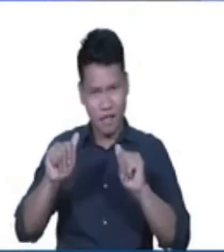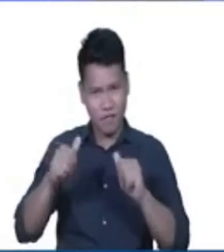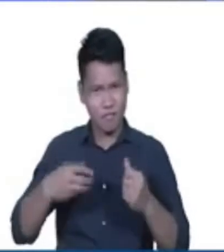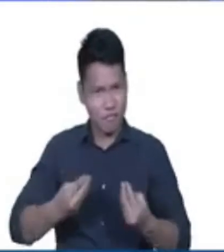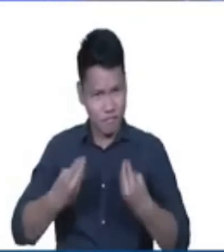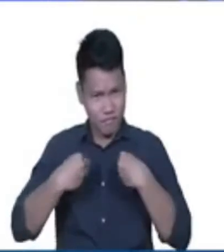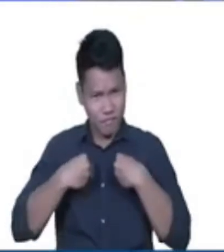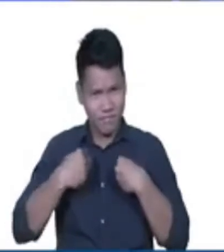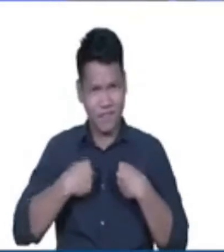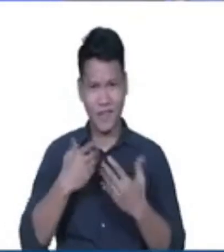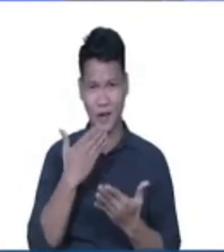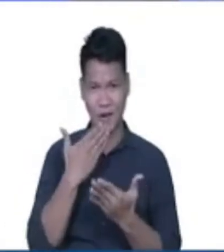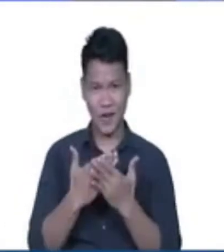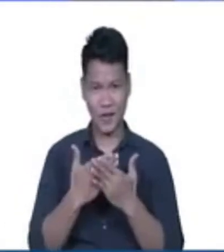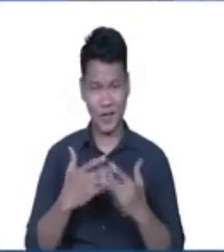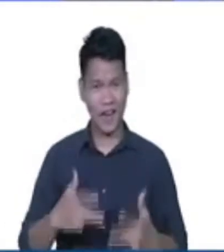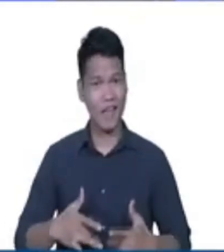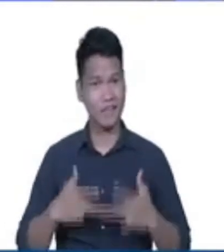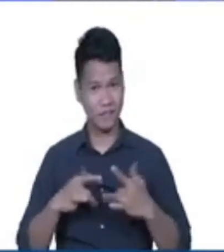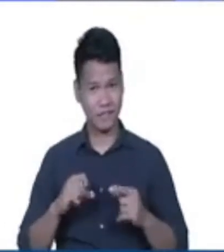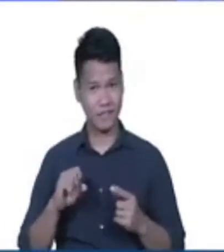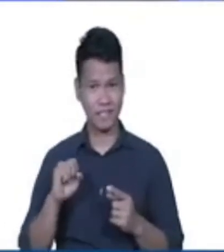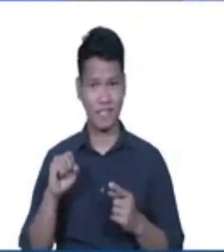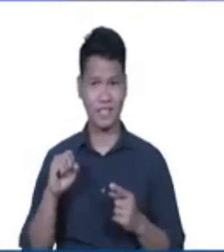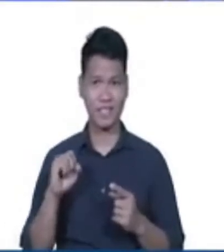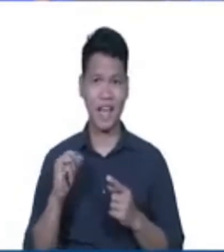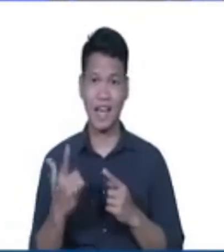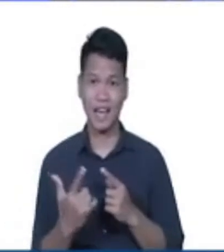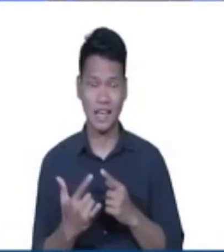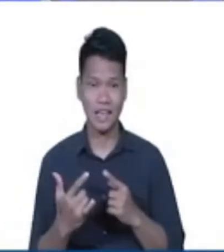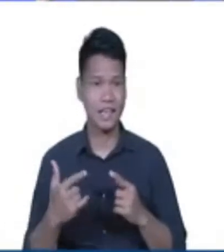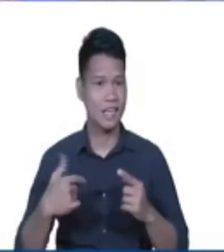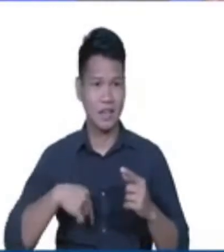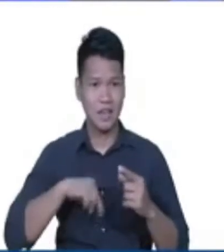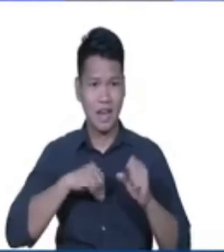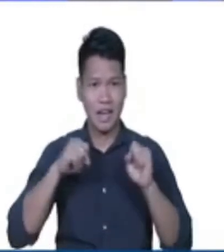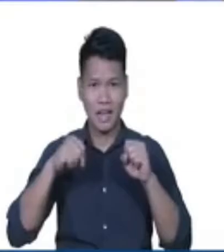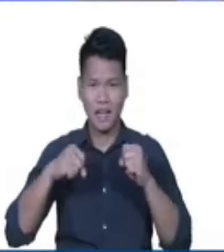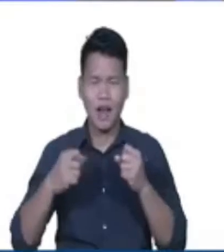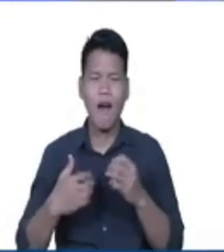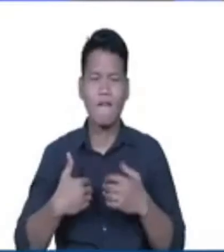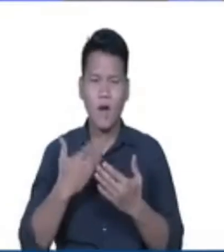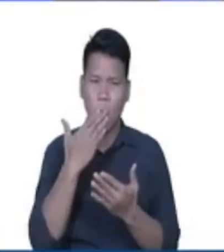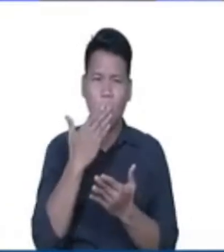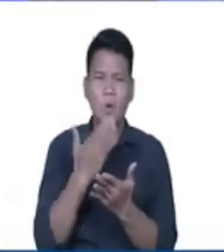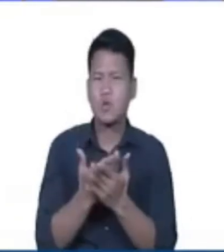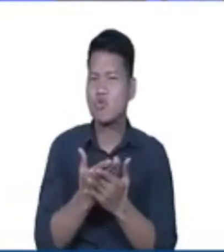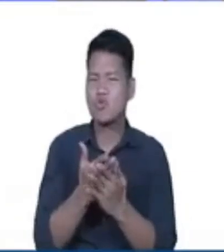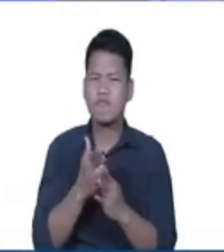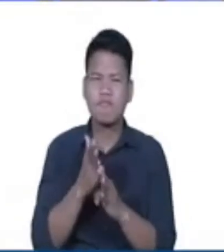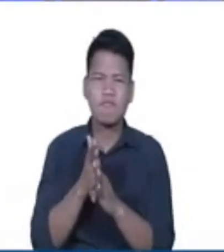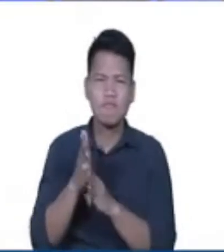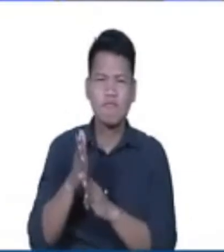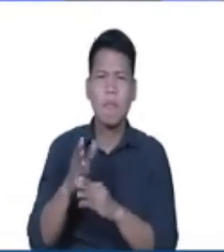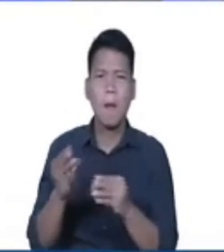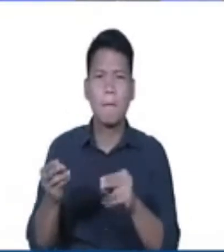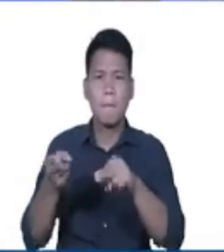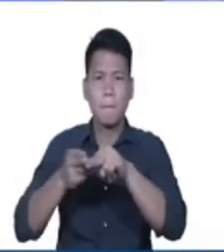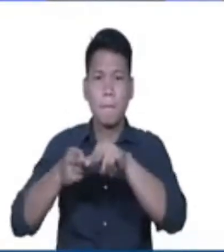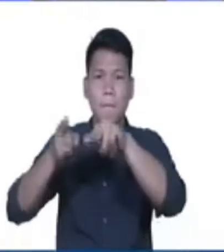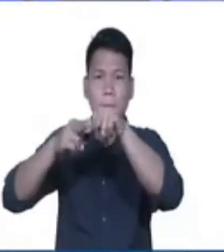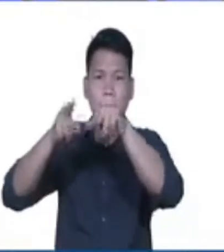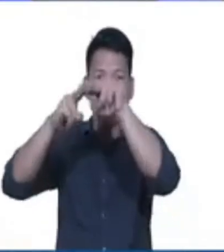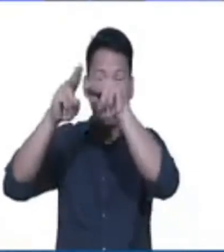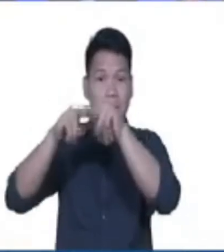chances, you may live up to a decade longer. Magkakaroon po tayo ng mas mahabang buhay, mas